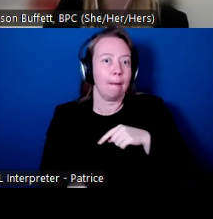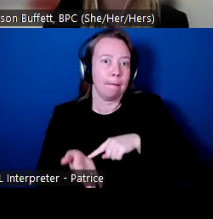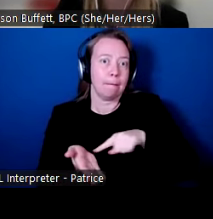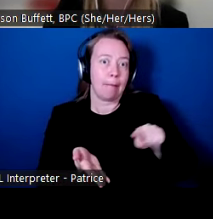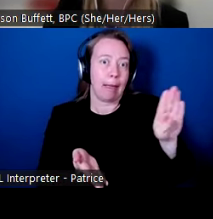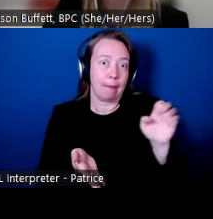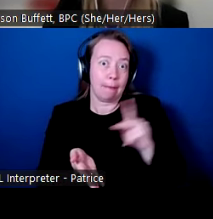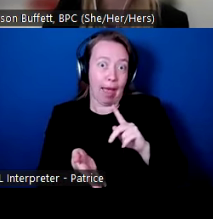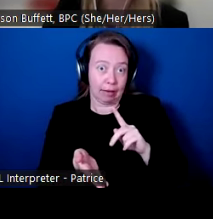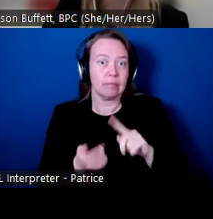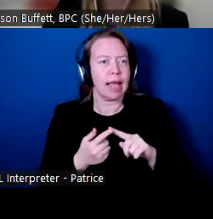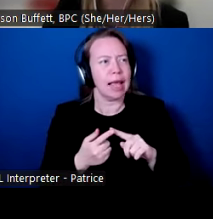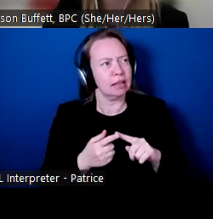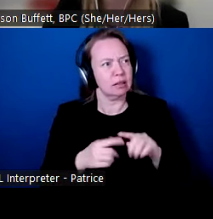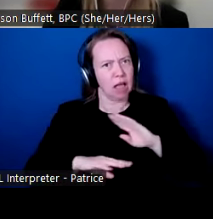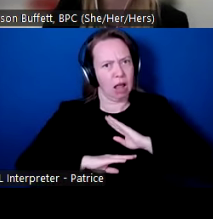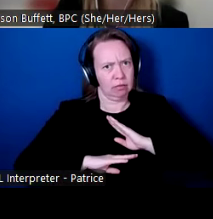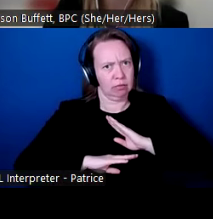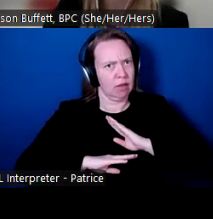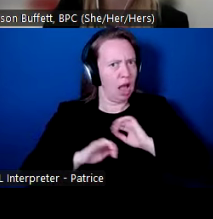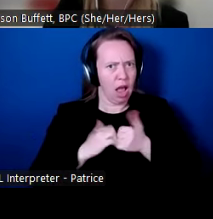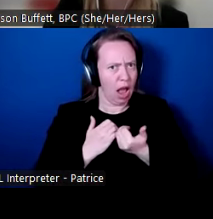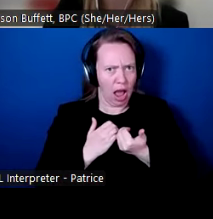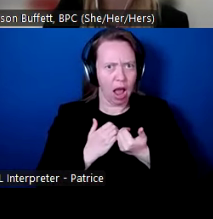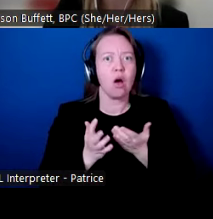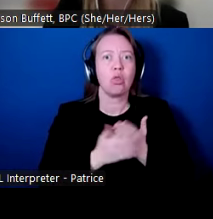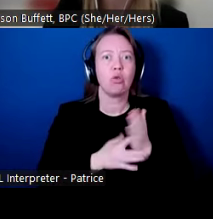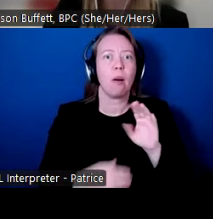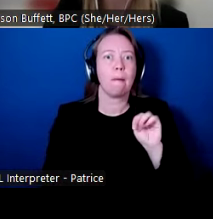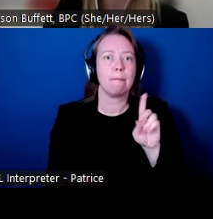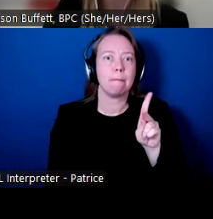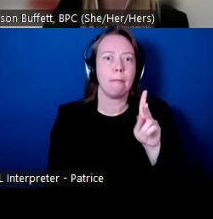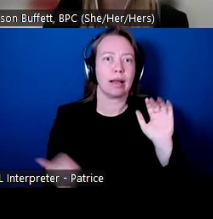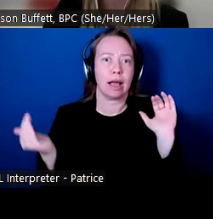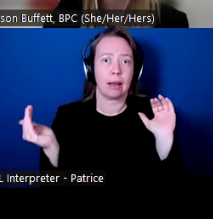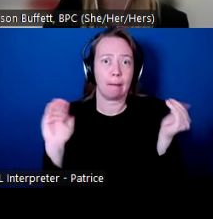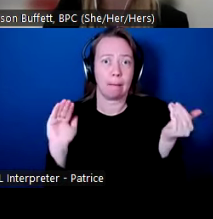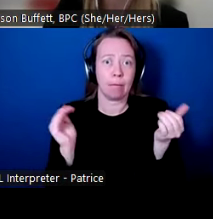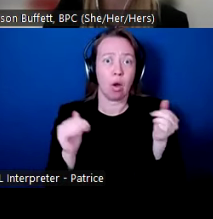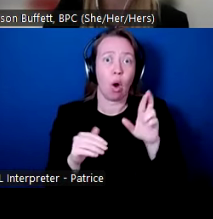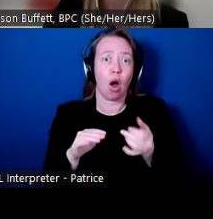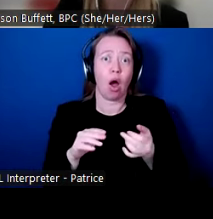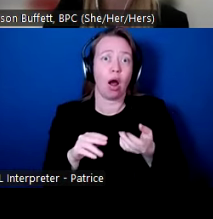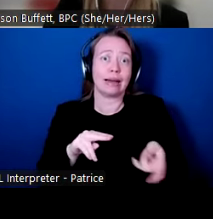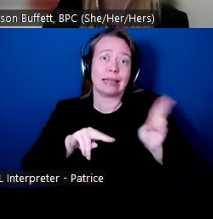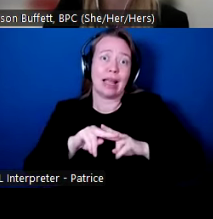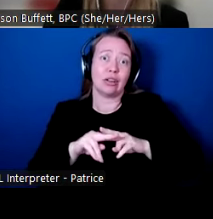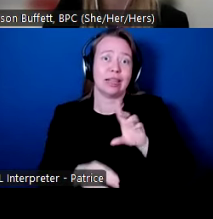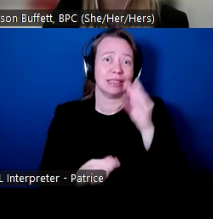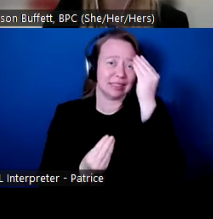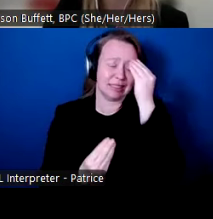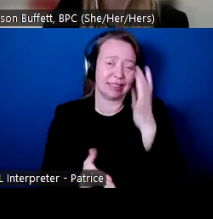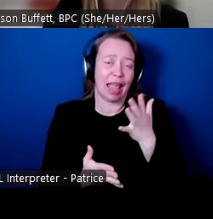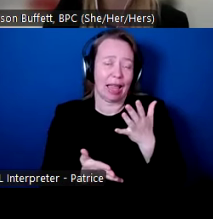adequate. This can be done through market comparisons or increased data collection on payments and